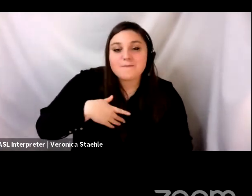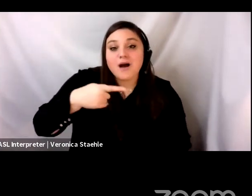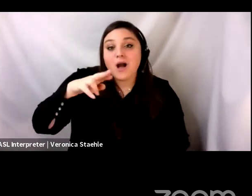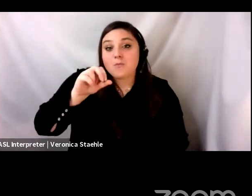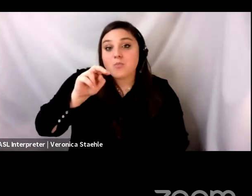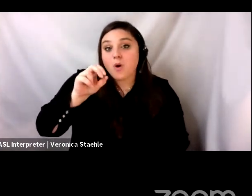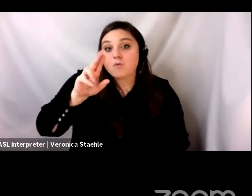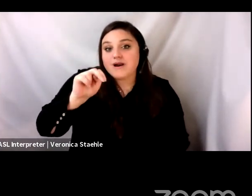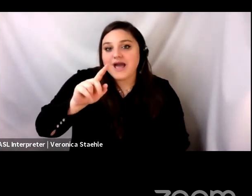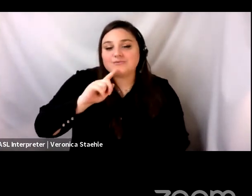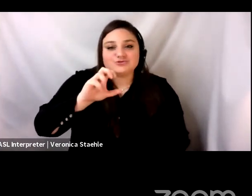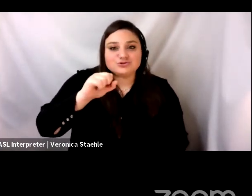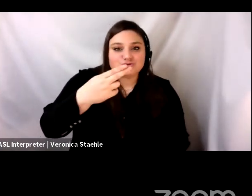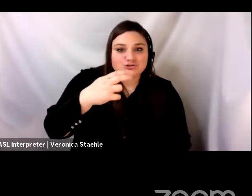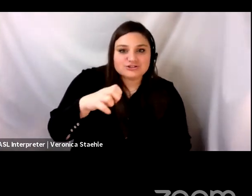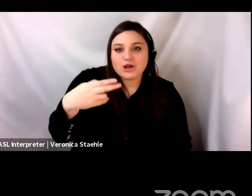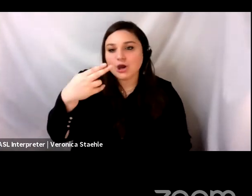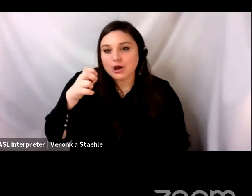her.